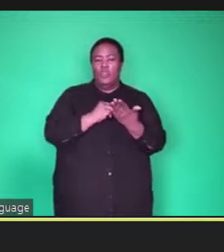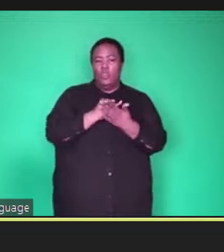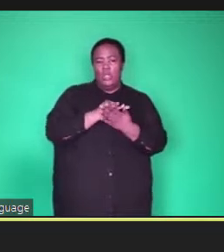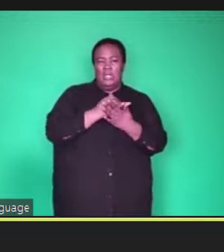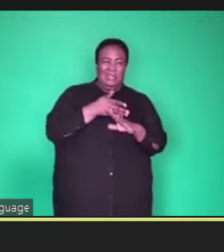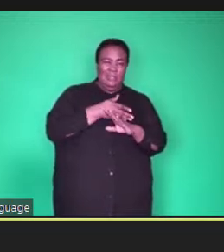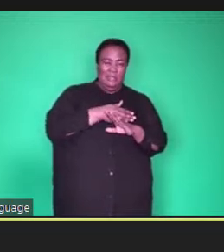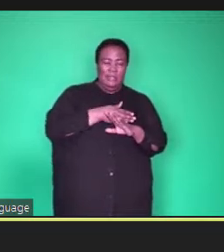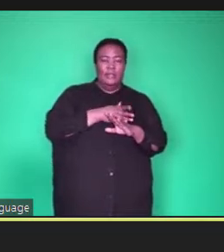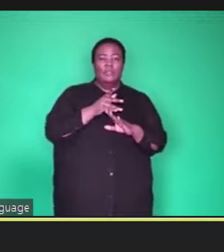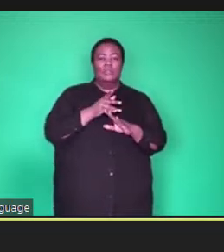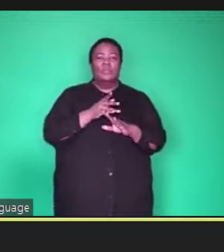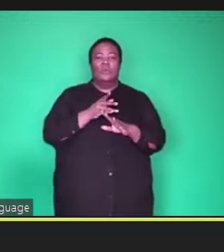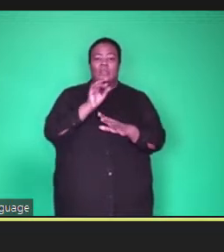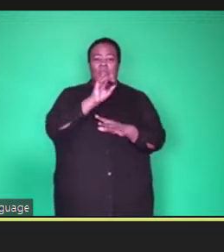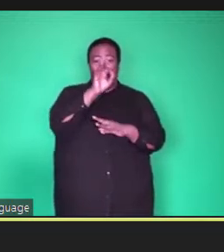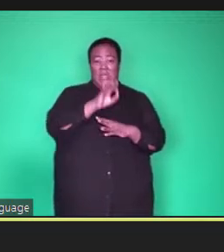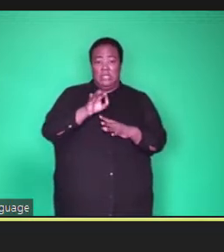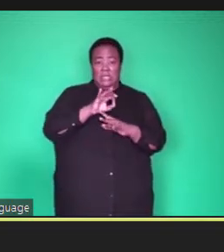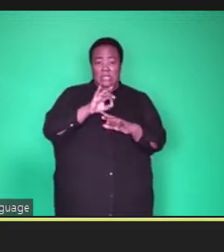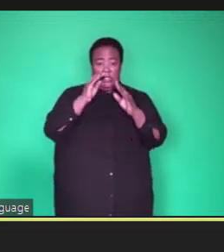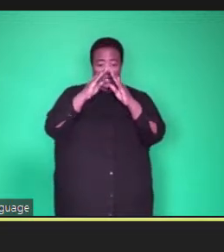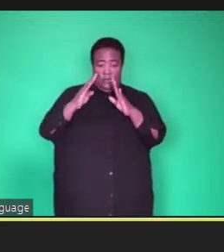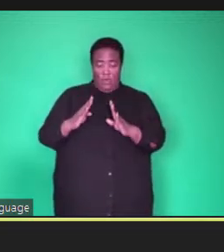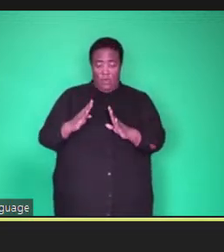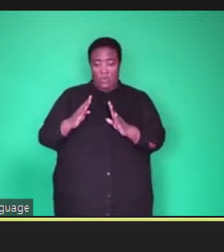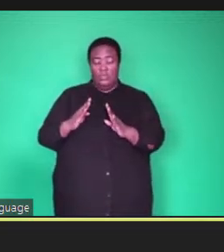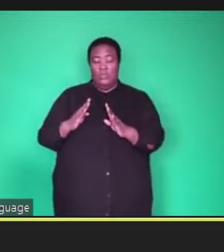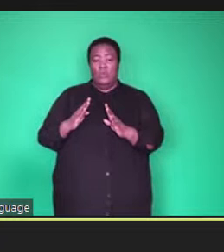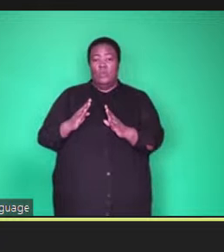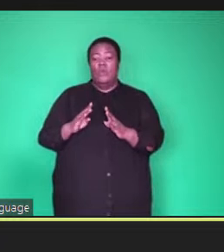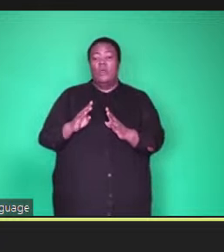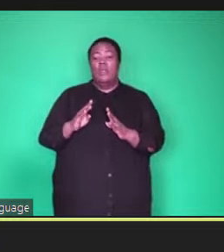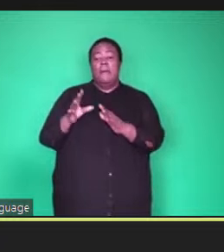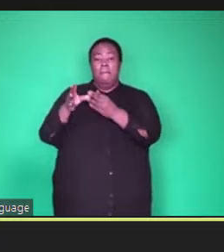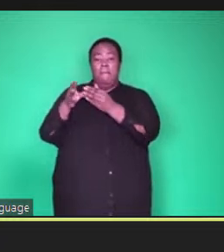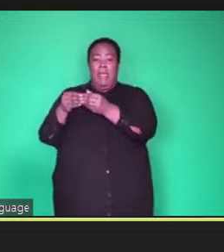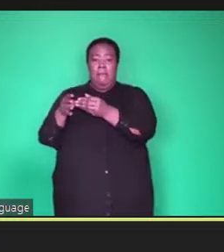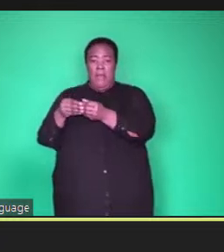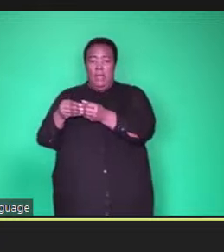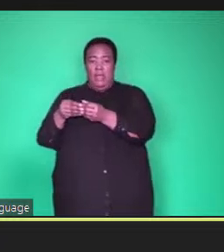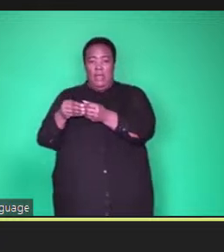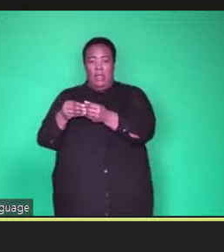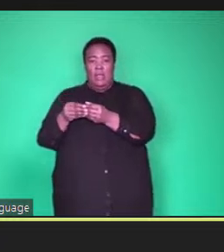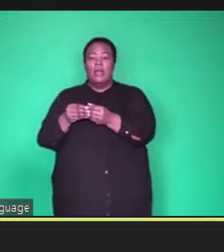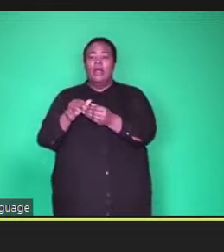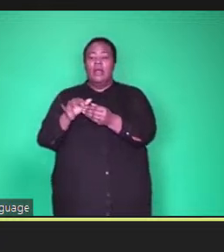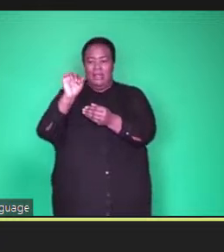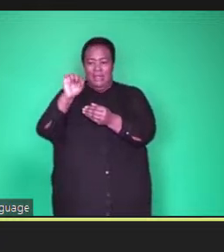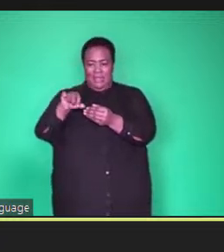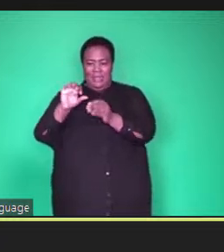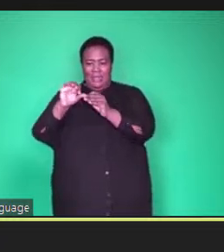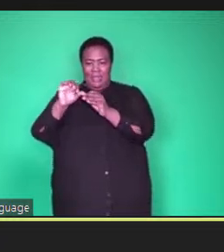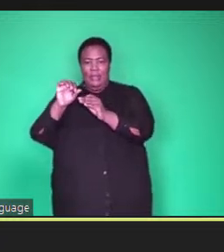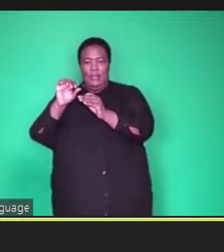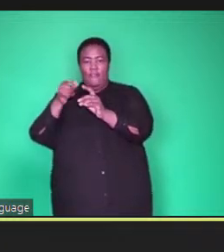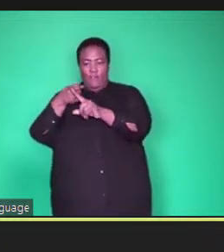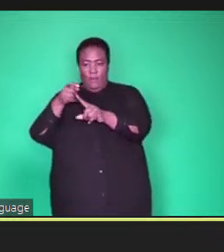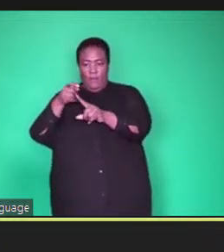the percentage of households with a non-resident household member. And for all households